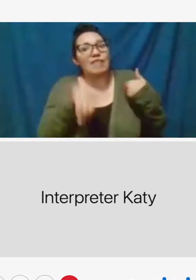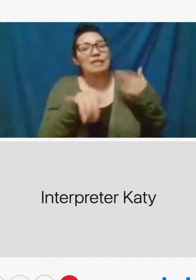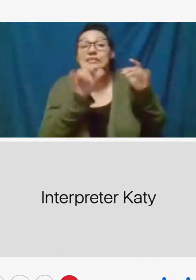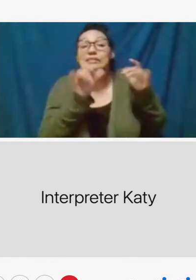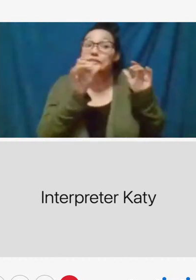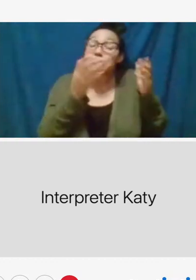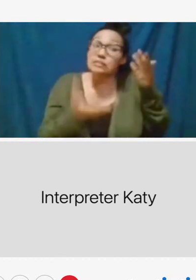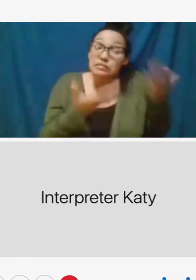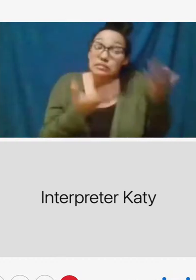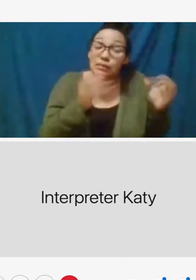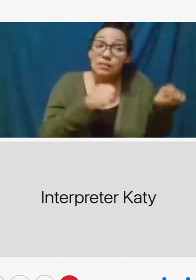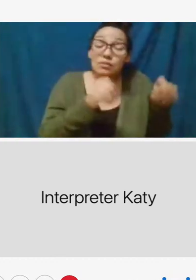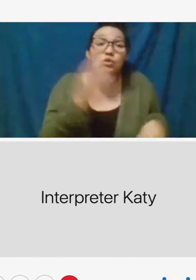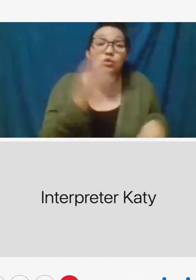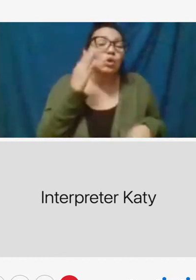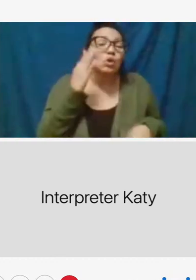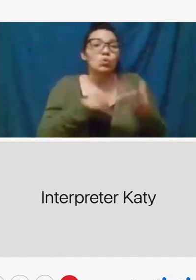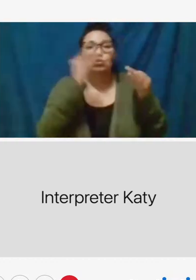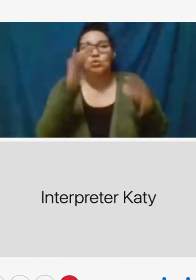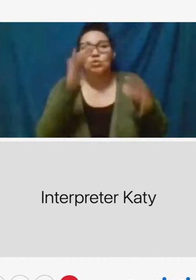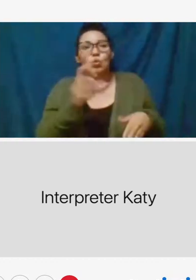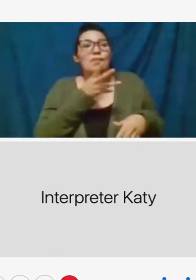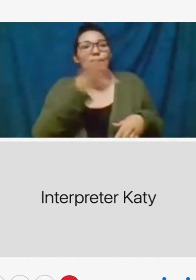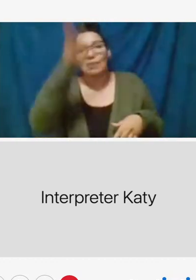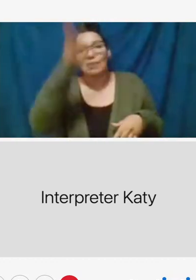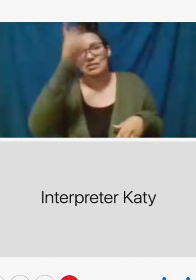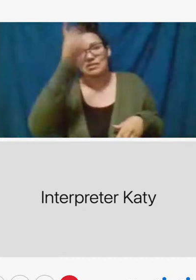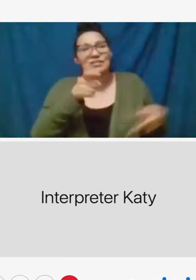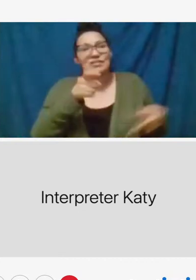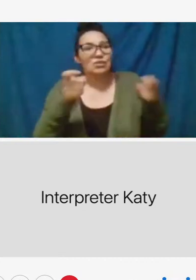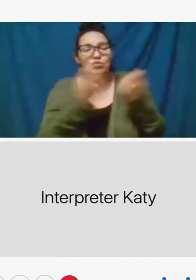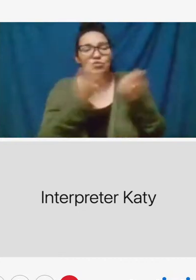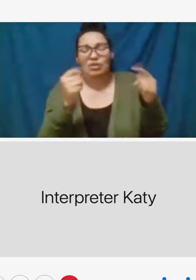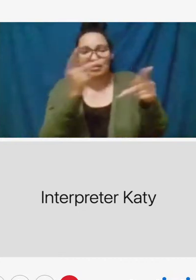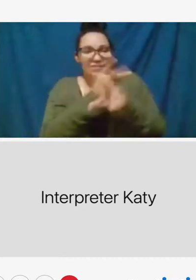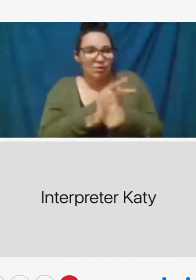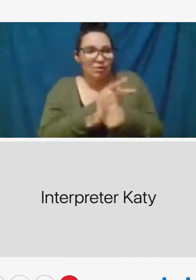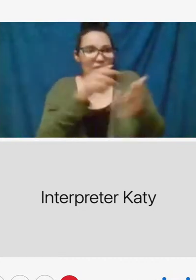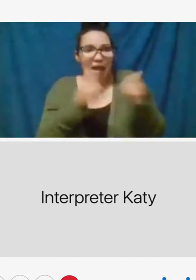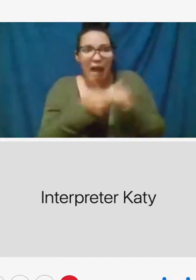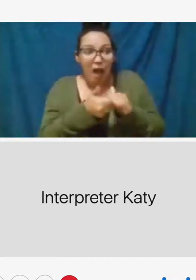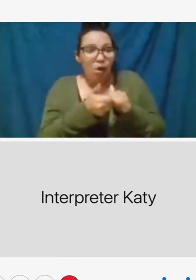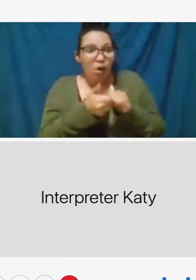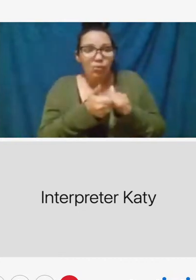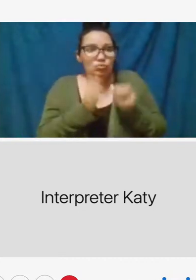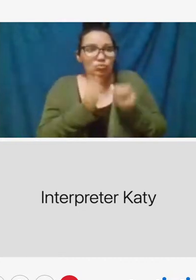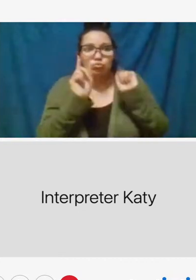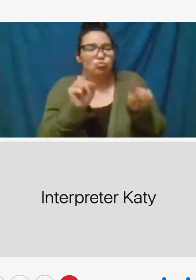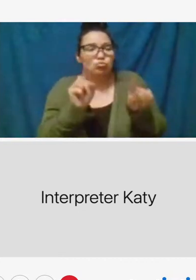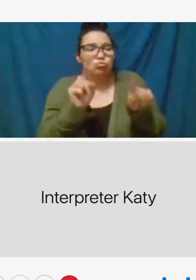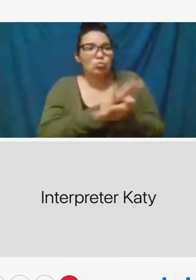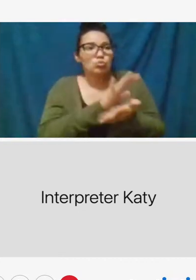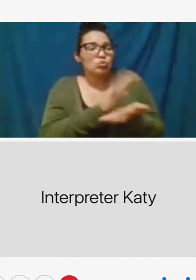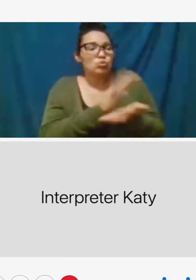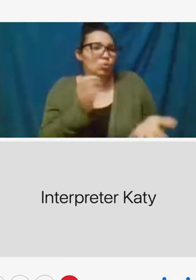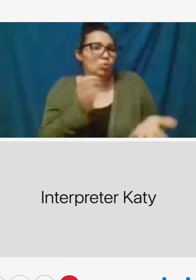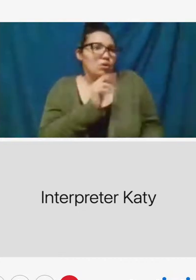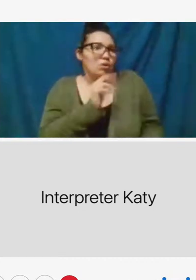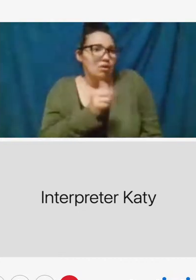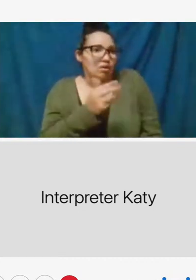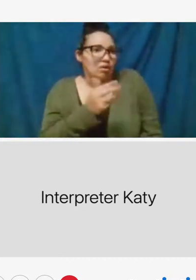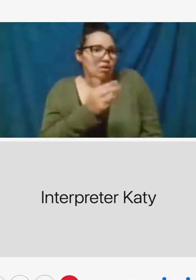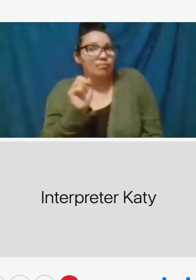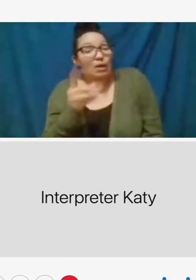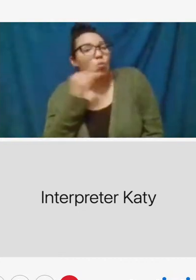and parents to have to deal with trying to figure out how to get their student to the school and not to the school but you know like it's not a 10 or 15